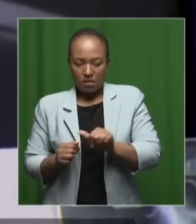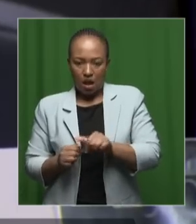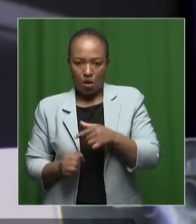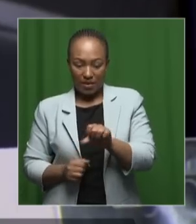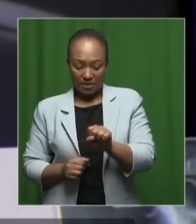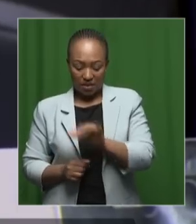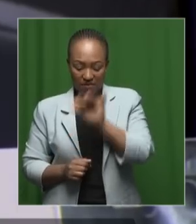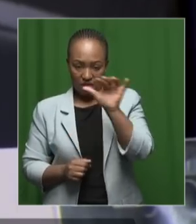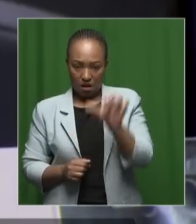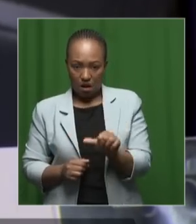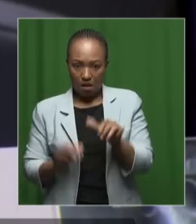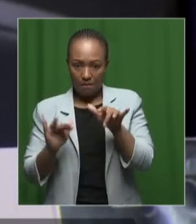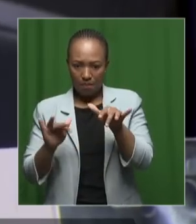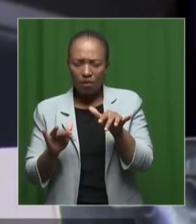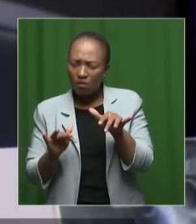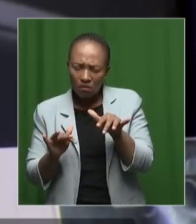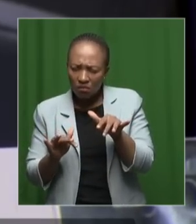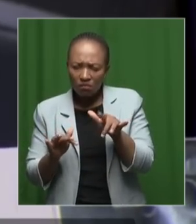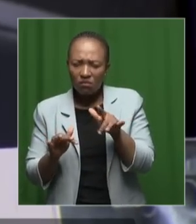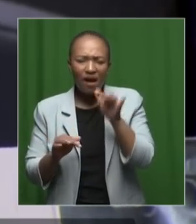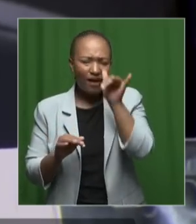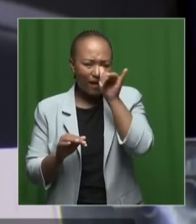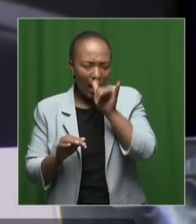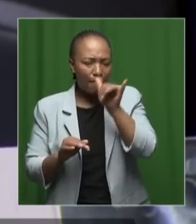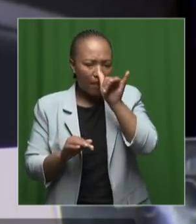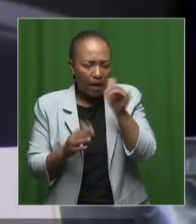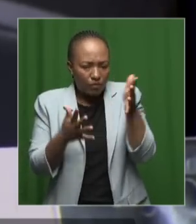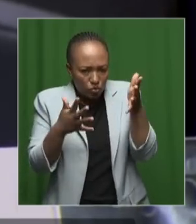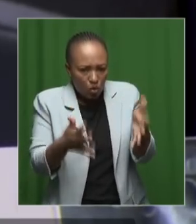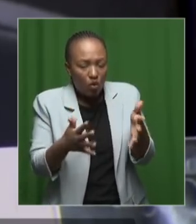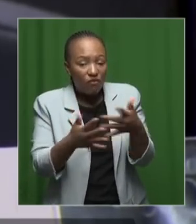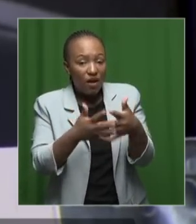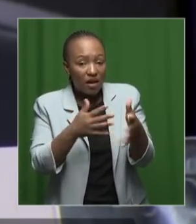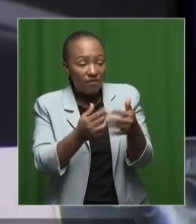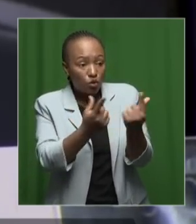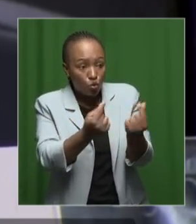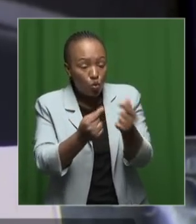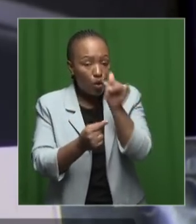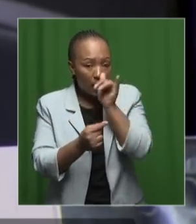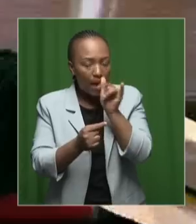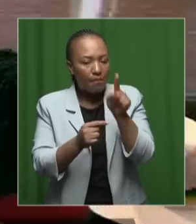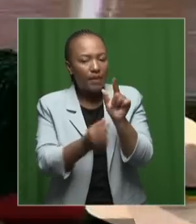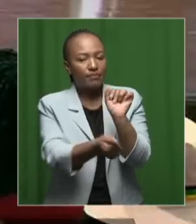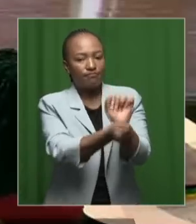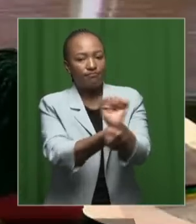is crime. Whoever perpetrates crime must be arrested. This is our position.